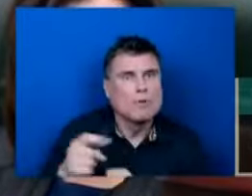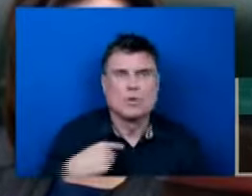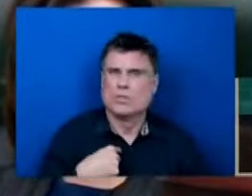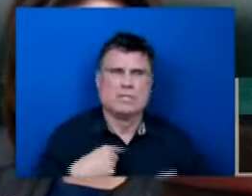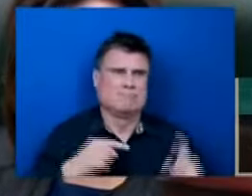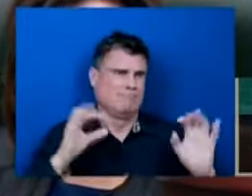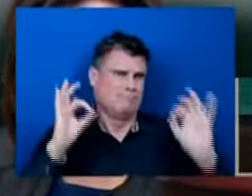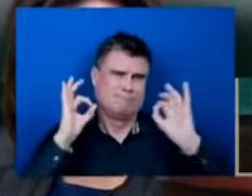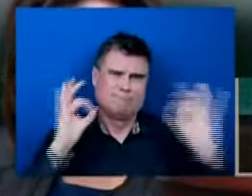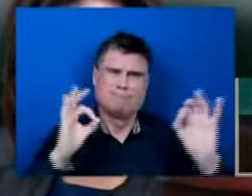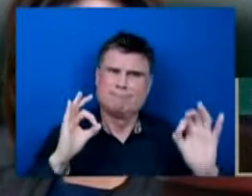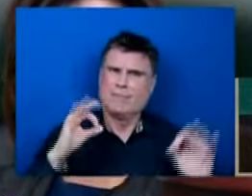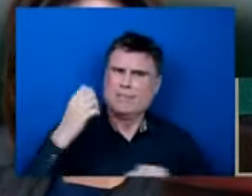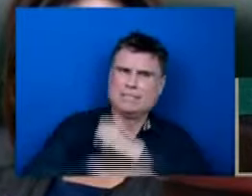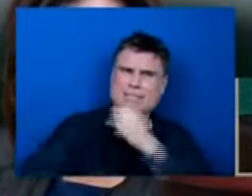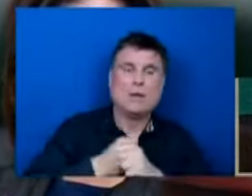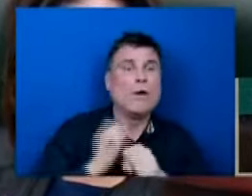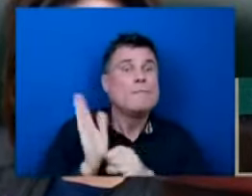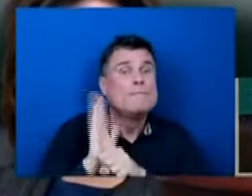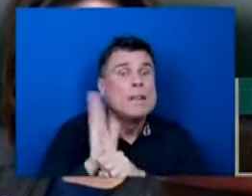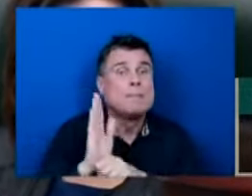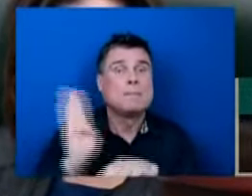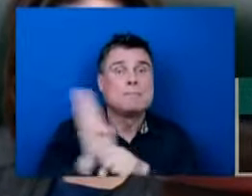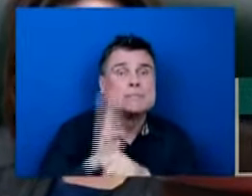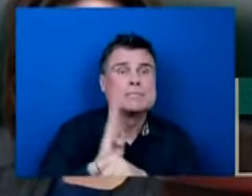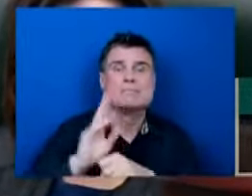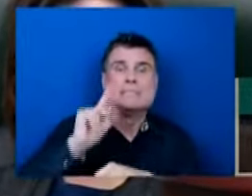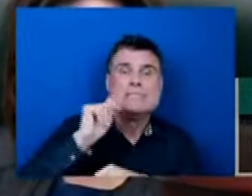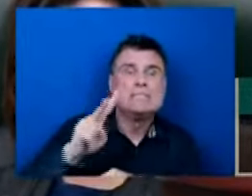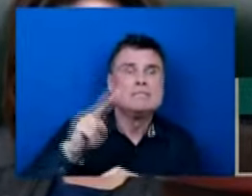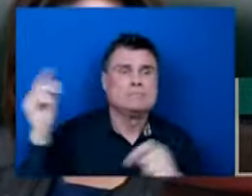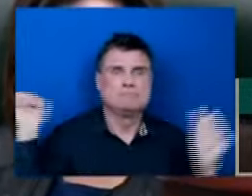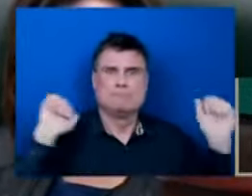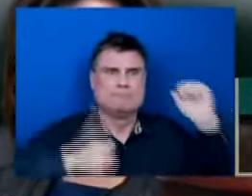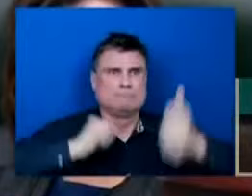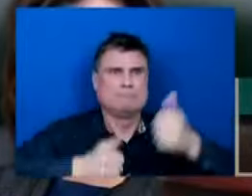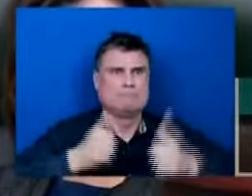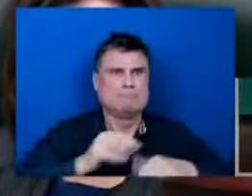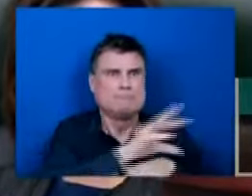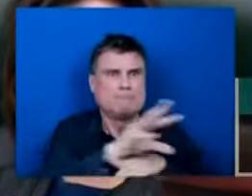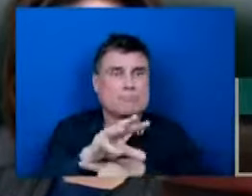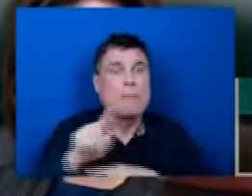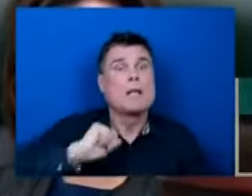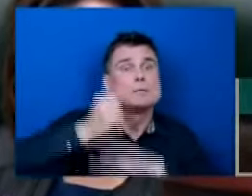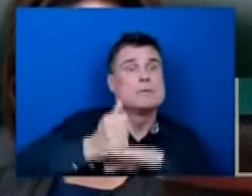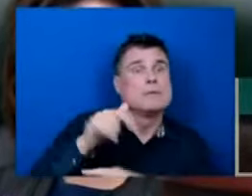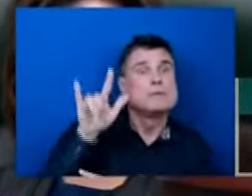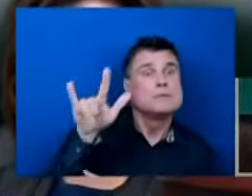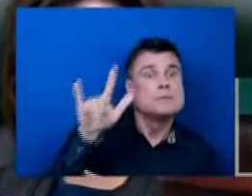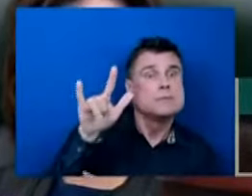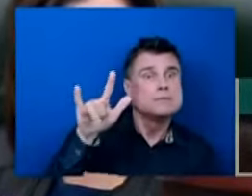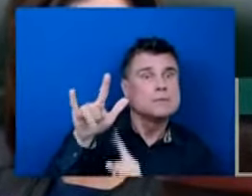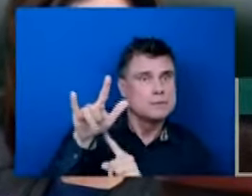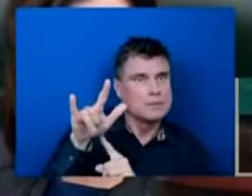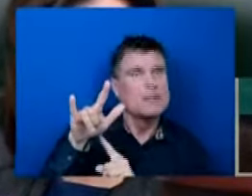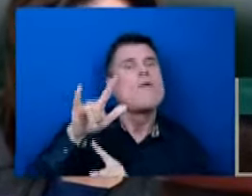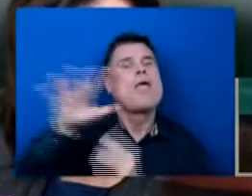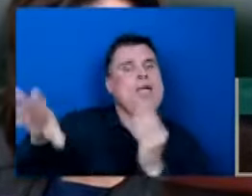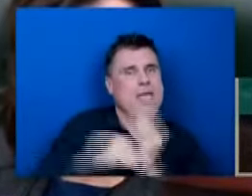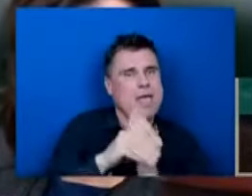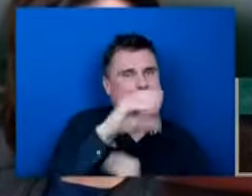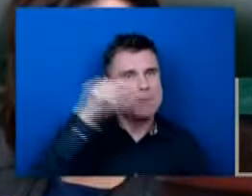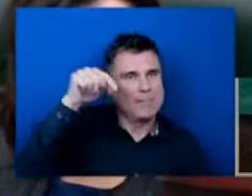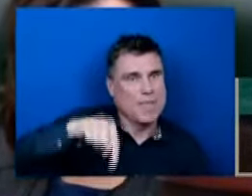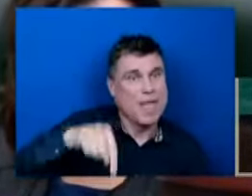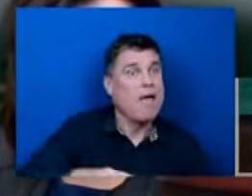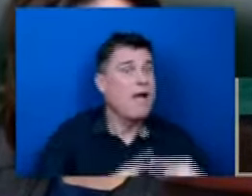low-cost airline, will join Flair and WestJet as Alberta-based airlines. And Dow Chemical has announced the world's first net-zero